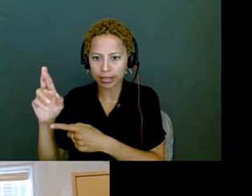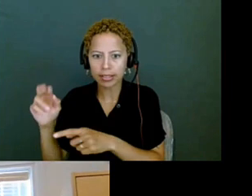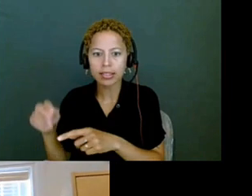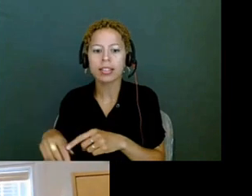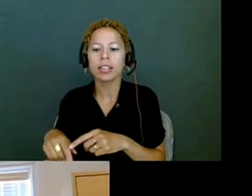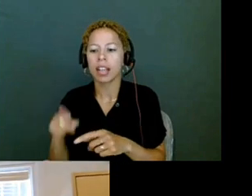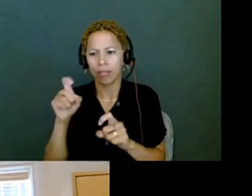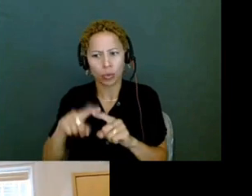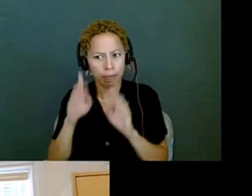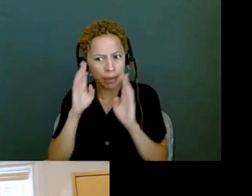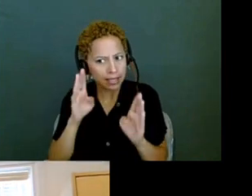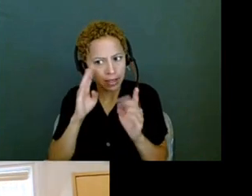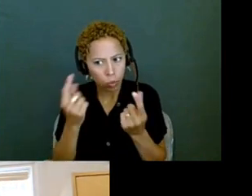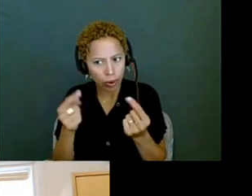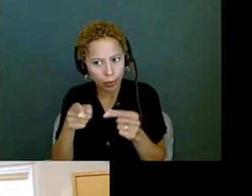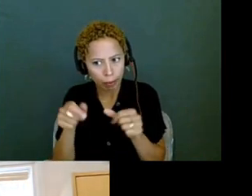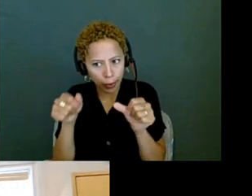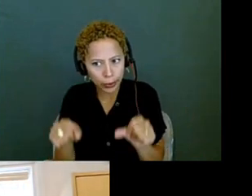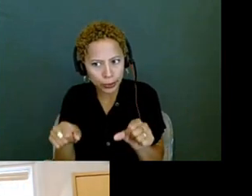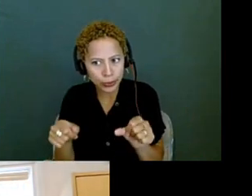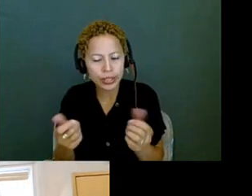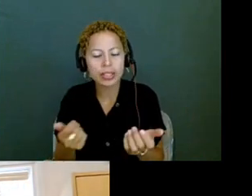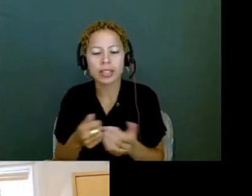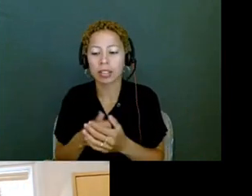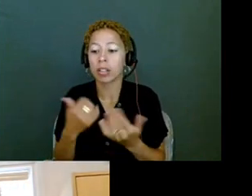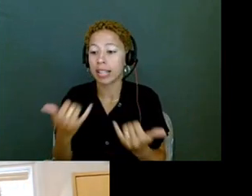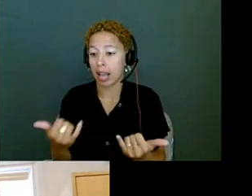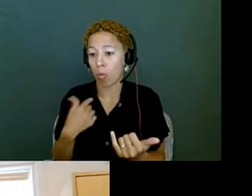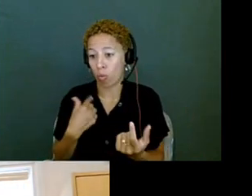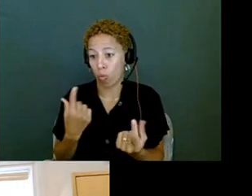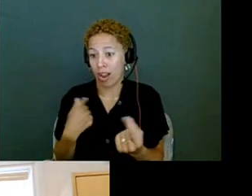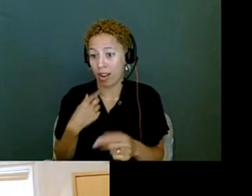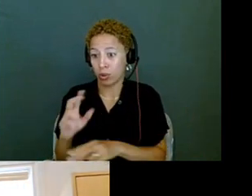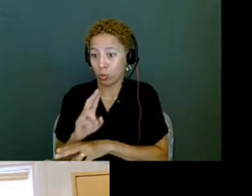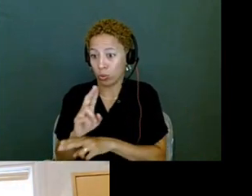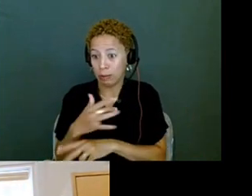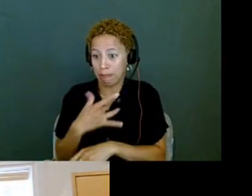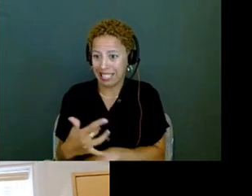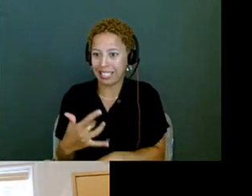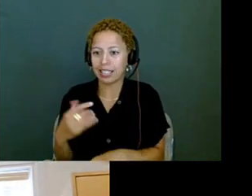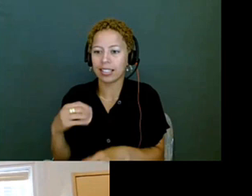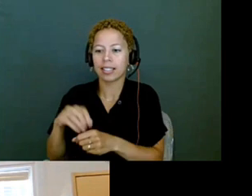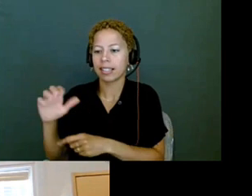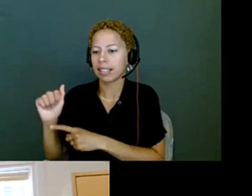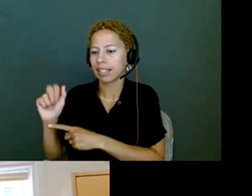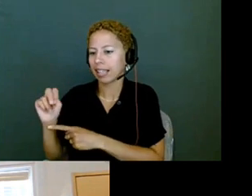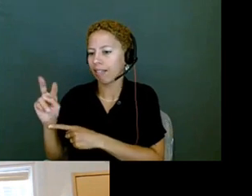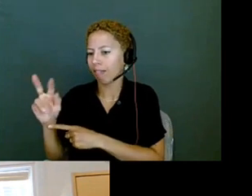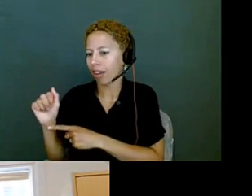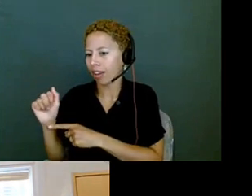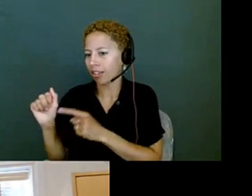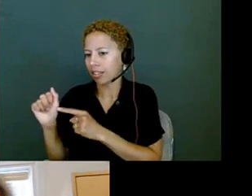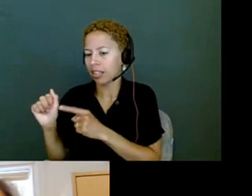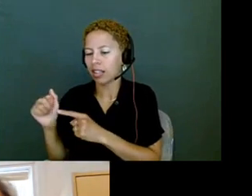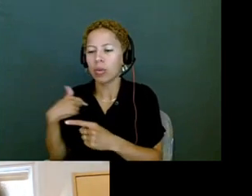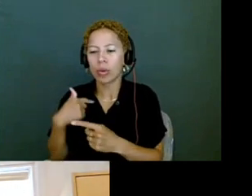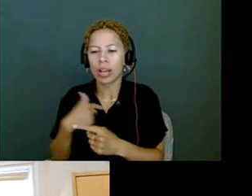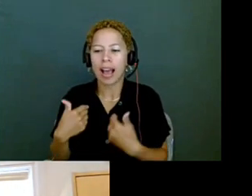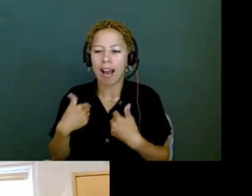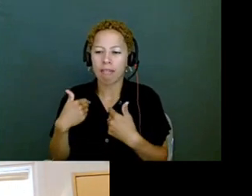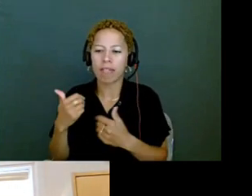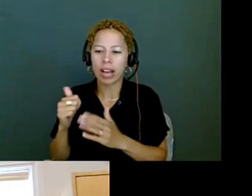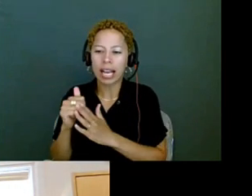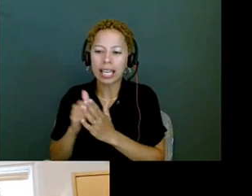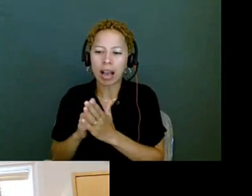post. What I use mostly now is from within Canva, and we have the free for nonprofit, free